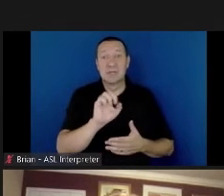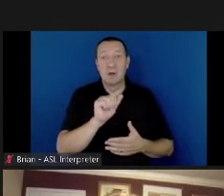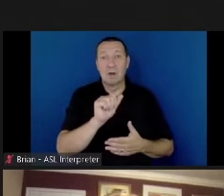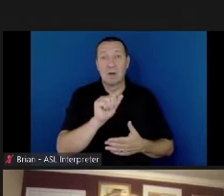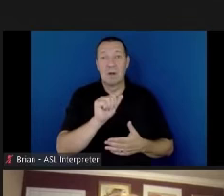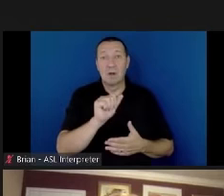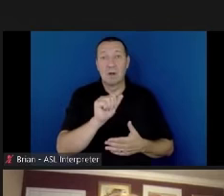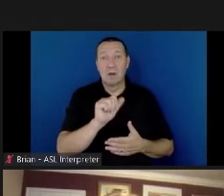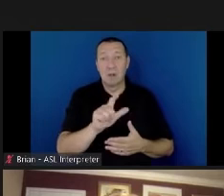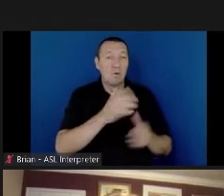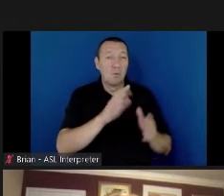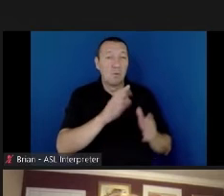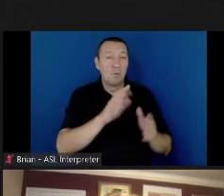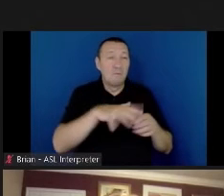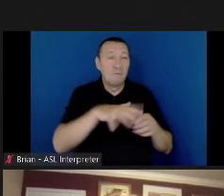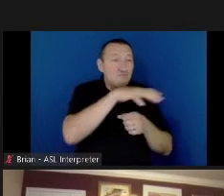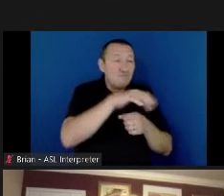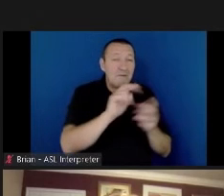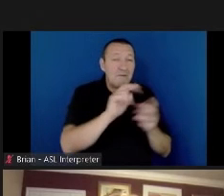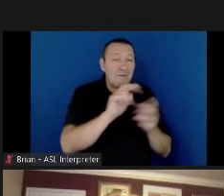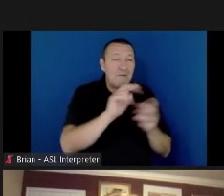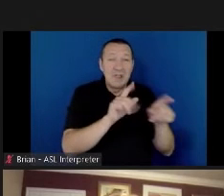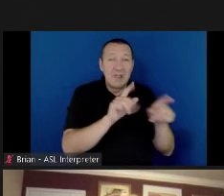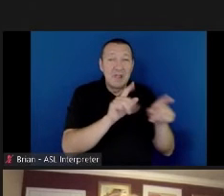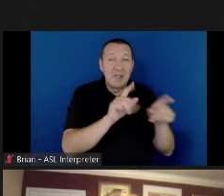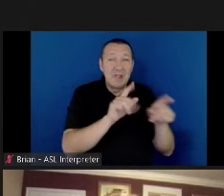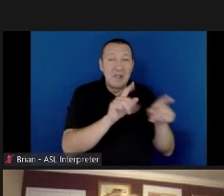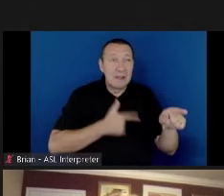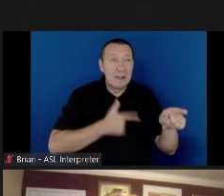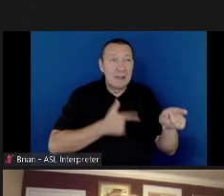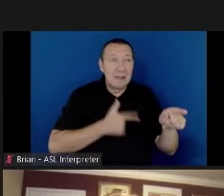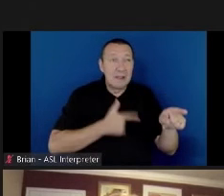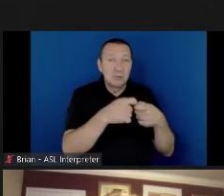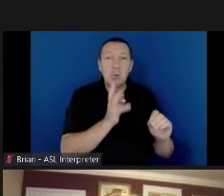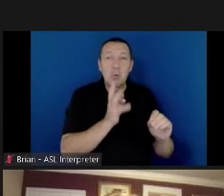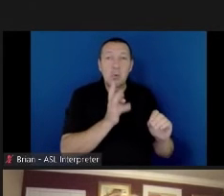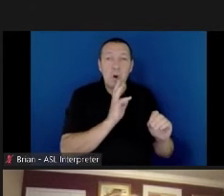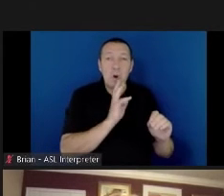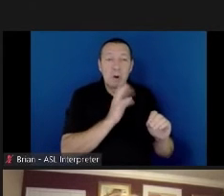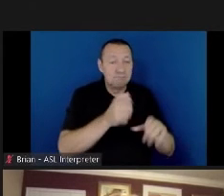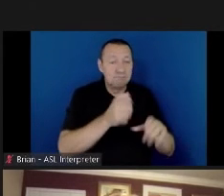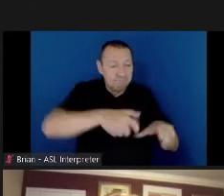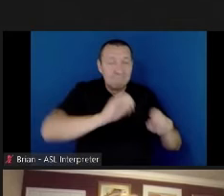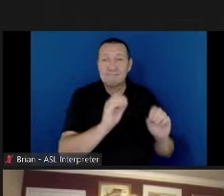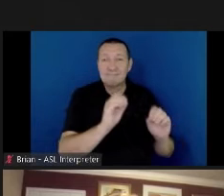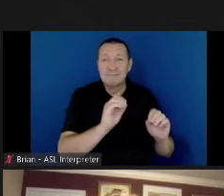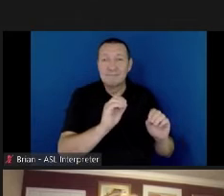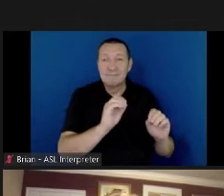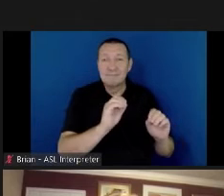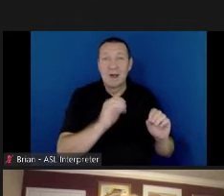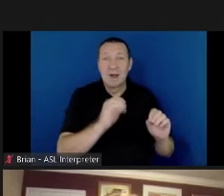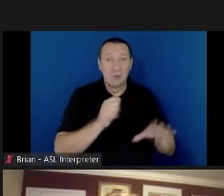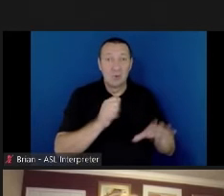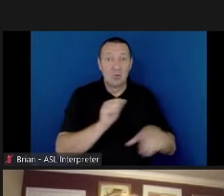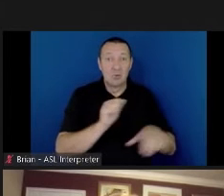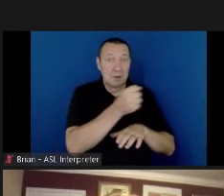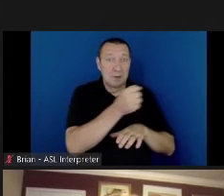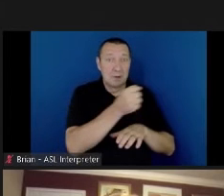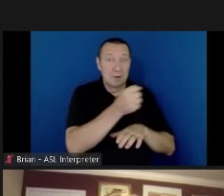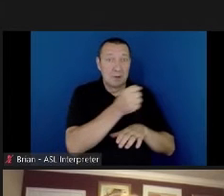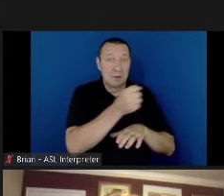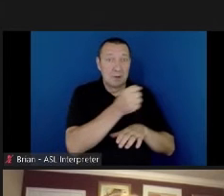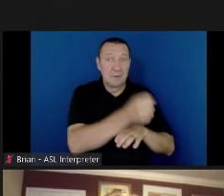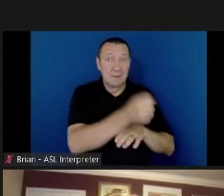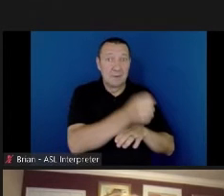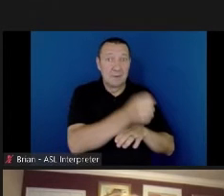running water, no electricity. And I lived in a family compound, and the eldest daughter had never gone to school before. I'm sure